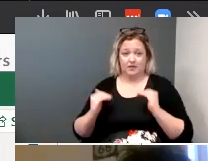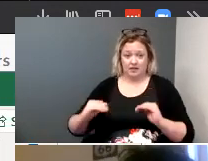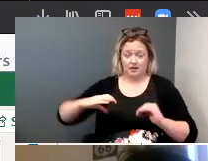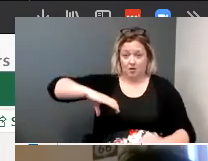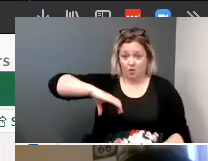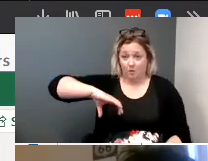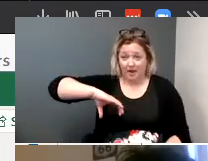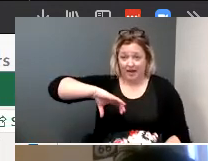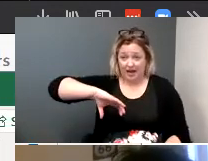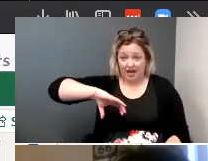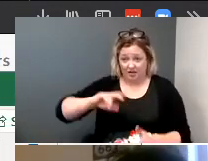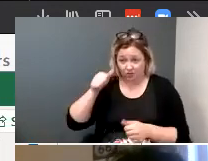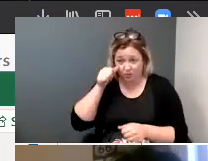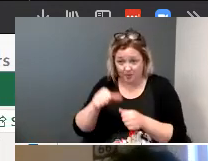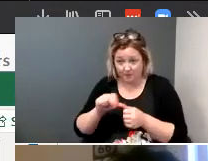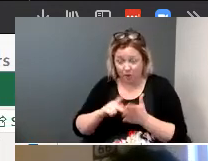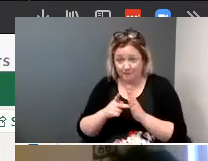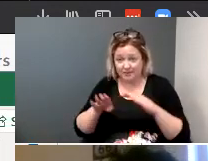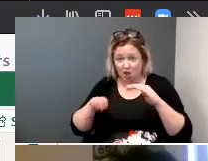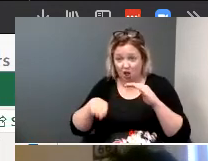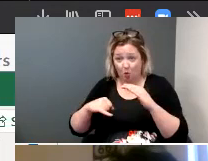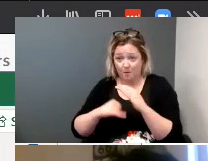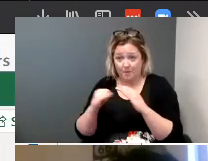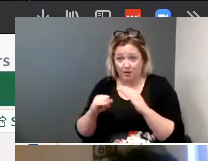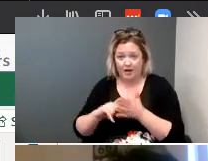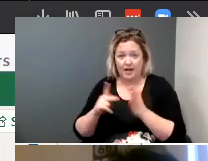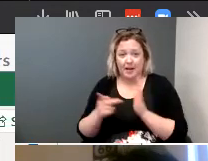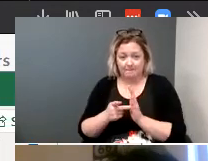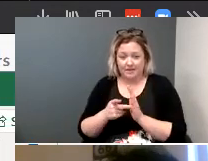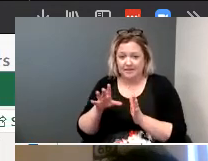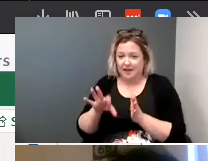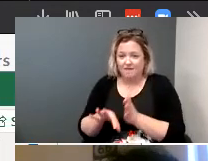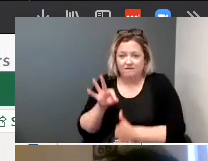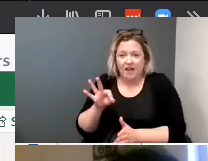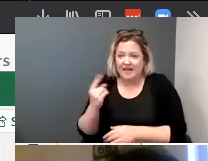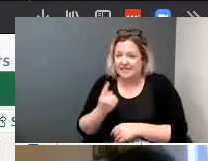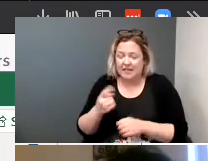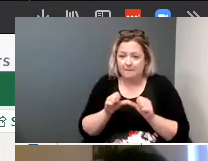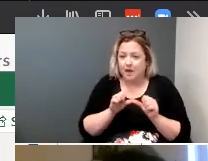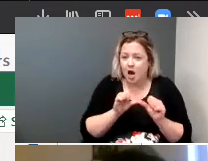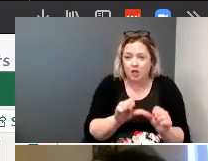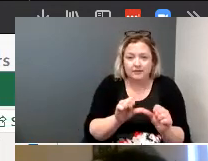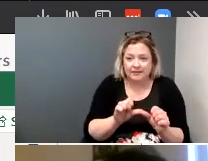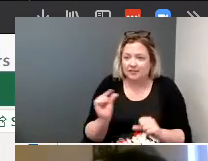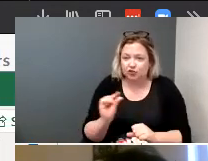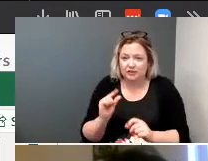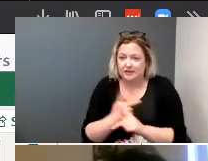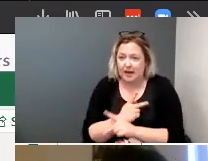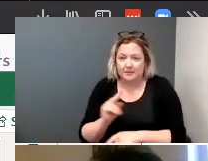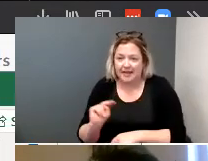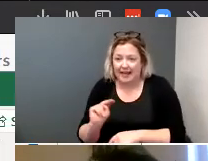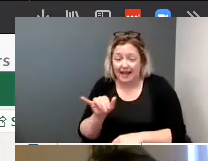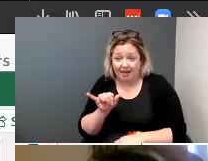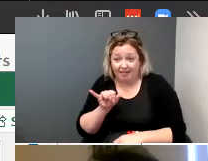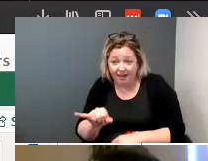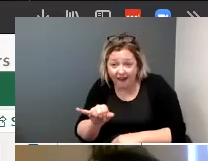side. So we are talking about the lower bound. That means barring some constant g of times g of n, this particular function c